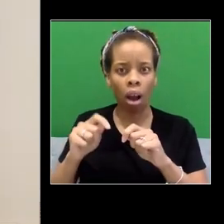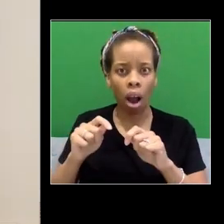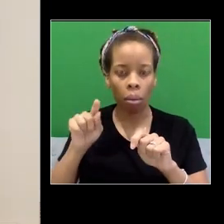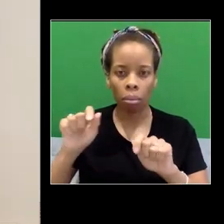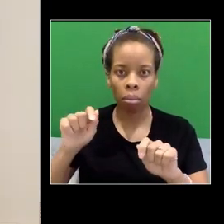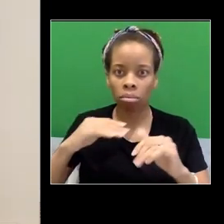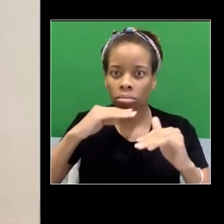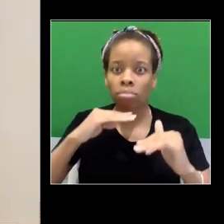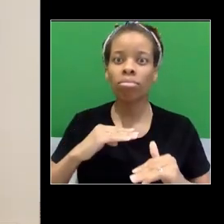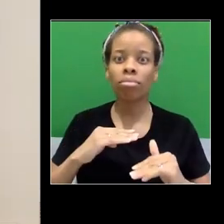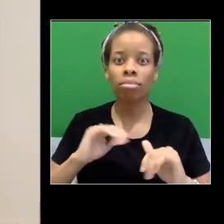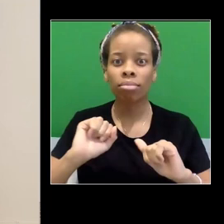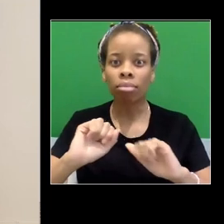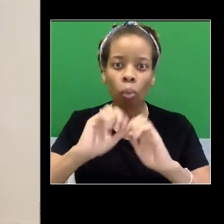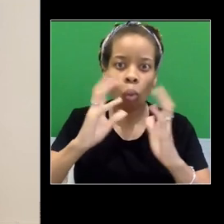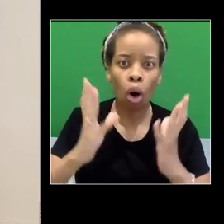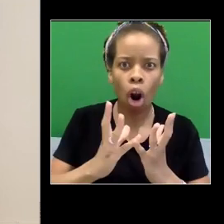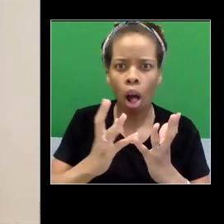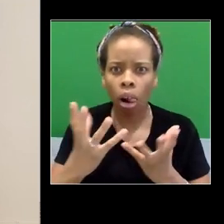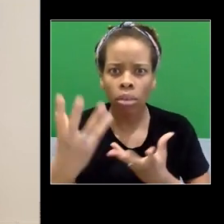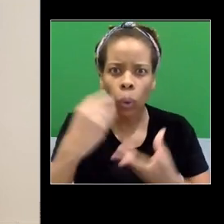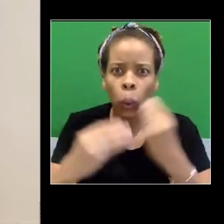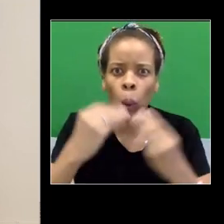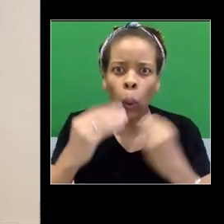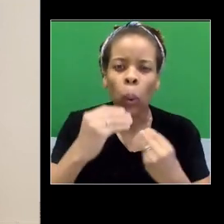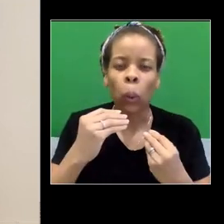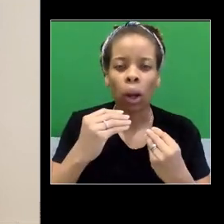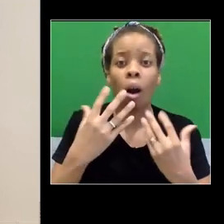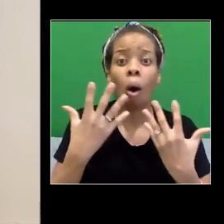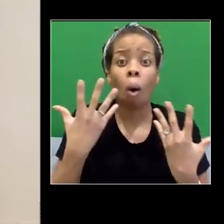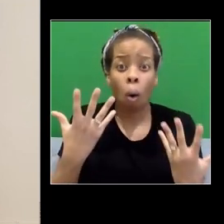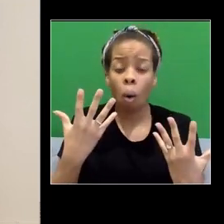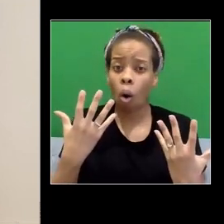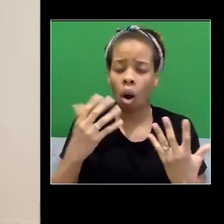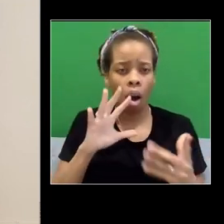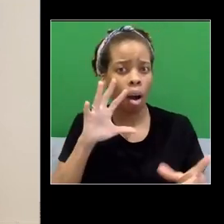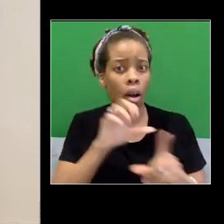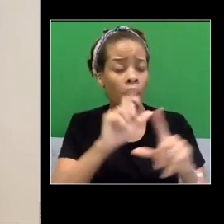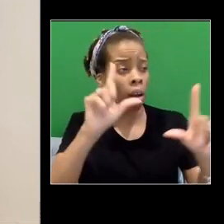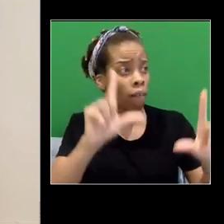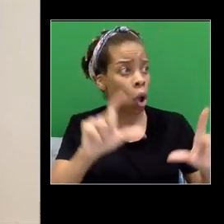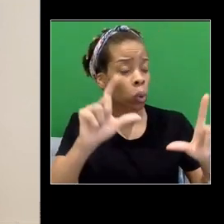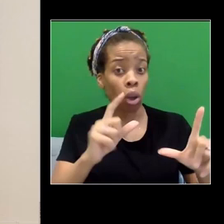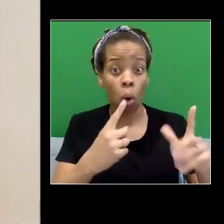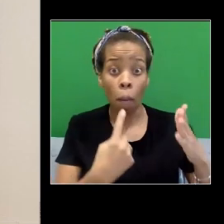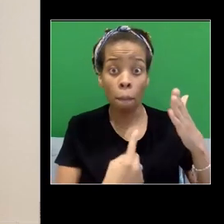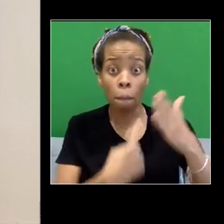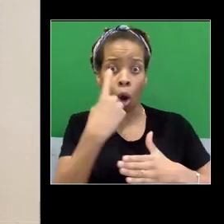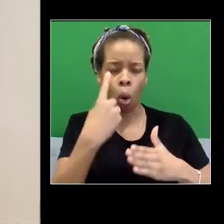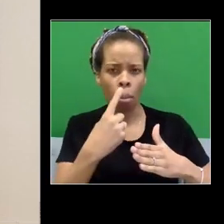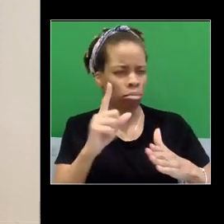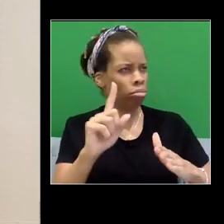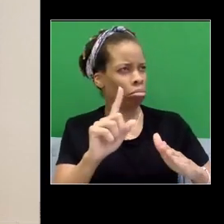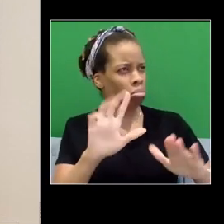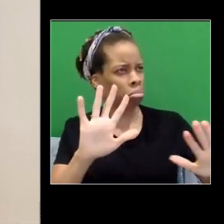this incredible approach to space, and also that these moments that are in many cases quite awkward, the composition can